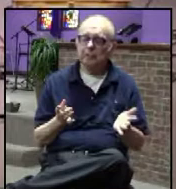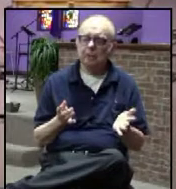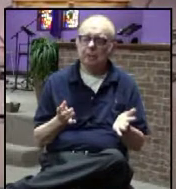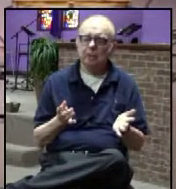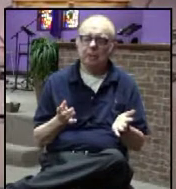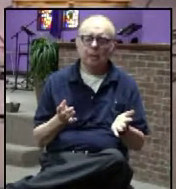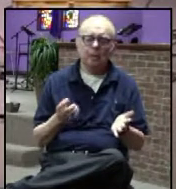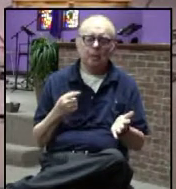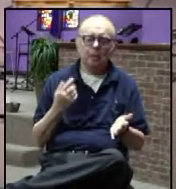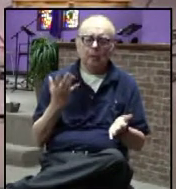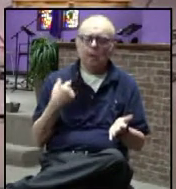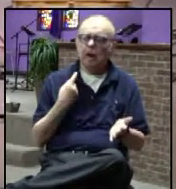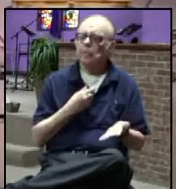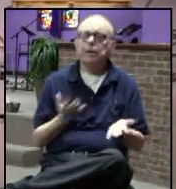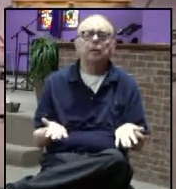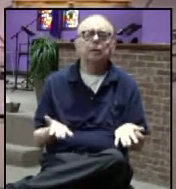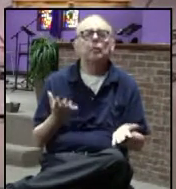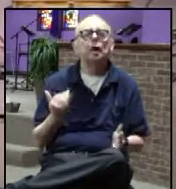then what are we here for?